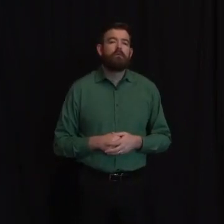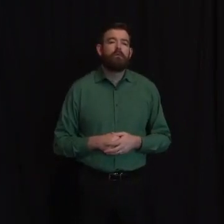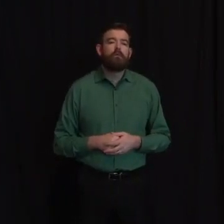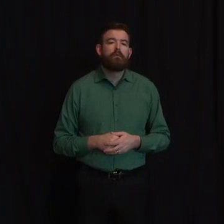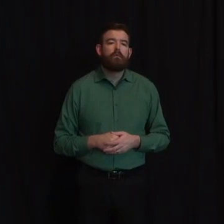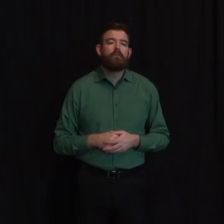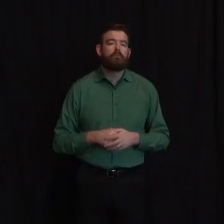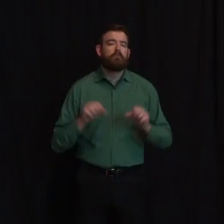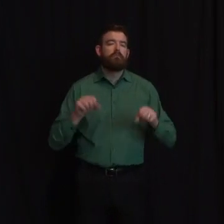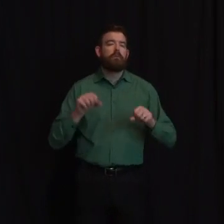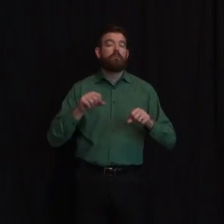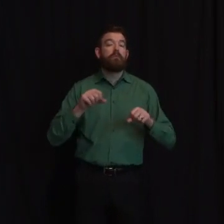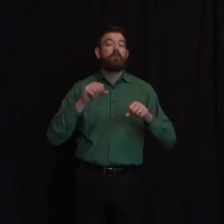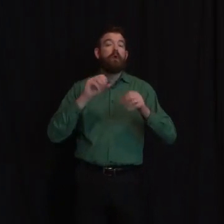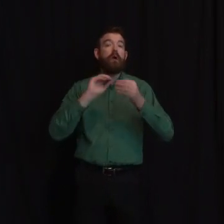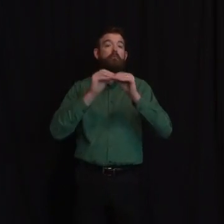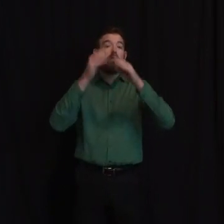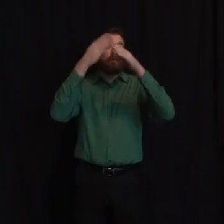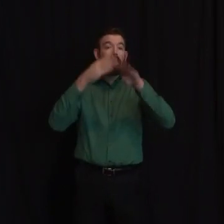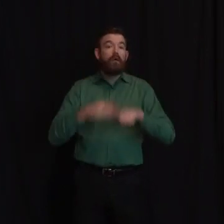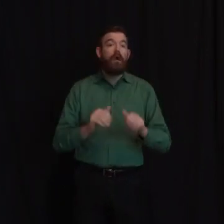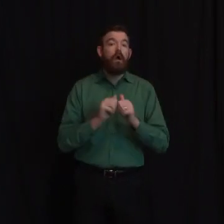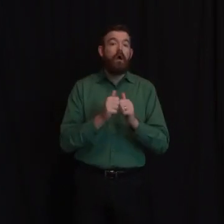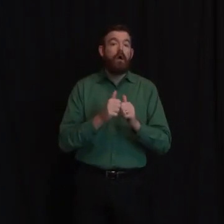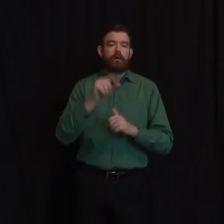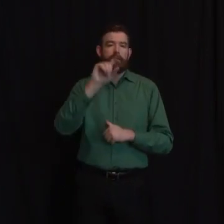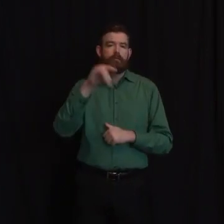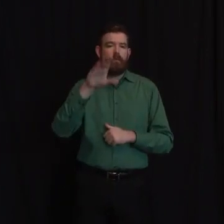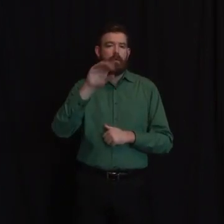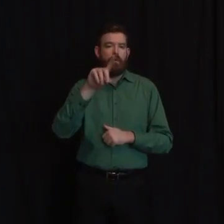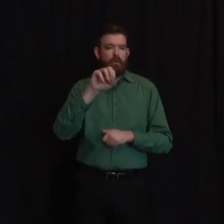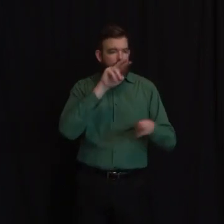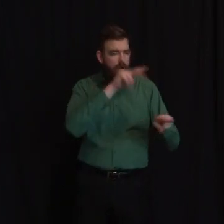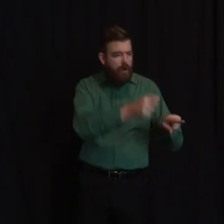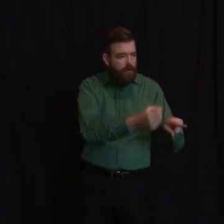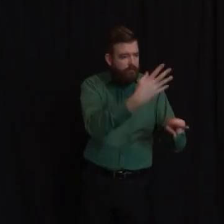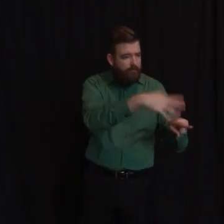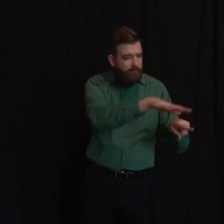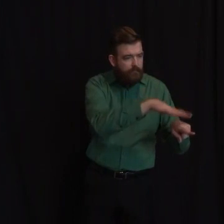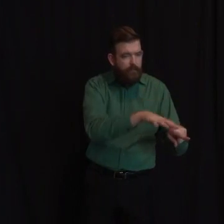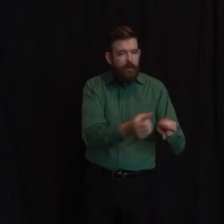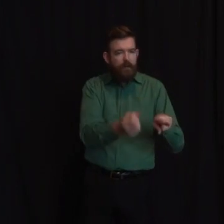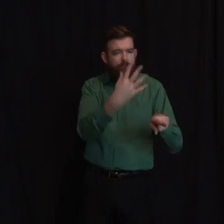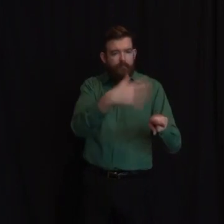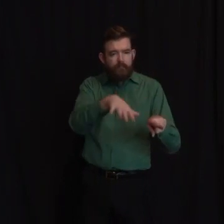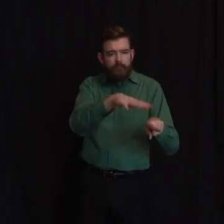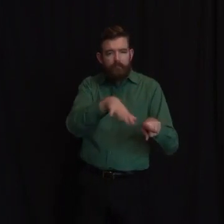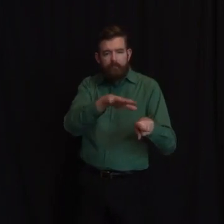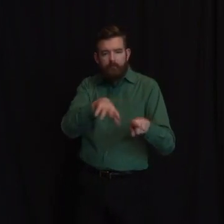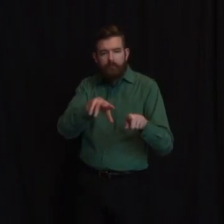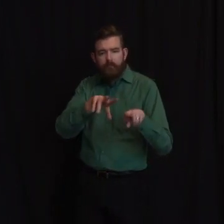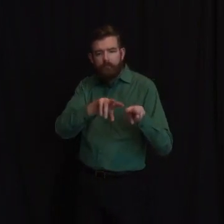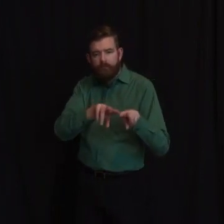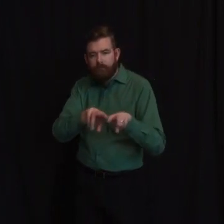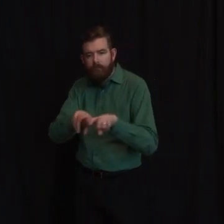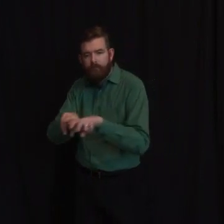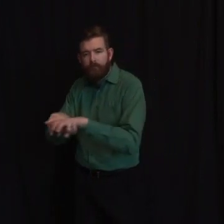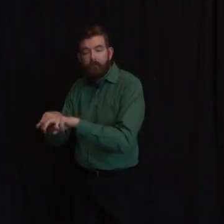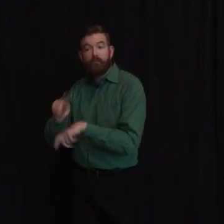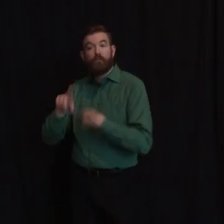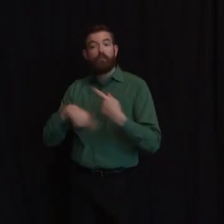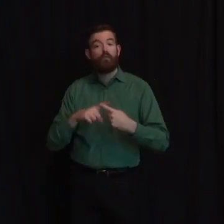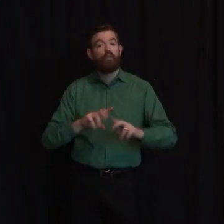on everything, but particularly on that as we can, but I can't promise you when. Judy can update you on inspections and teams,